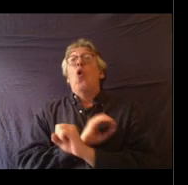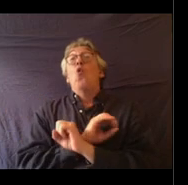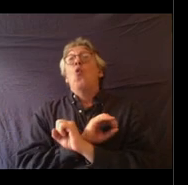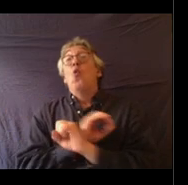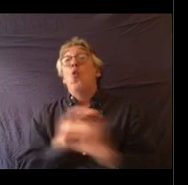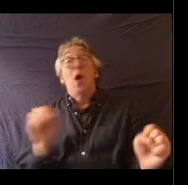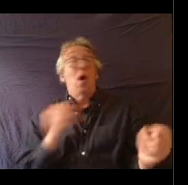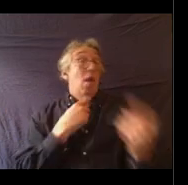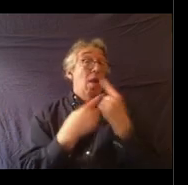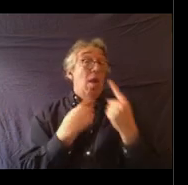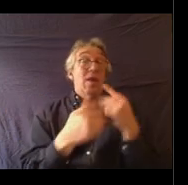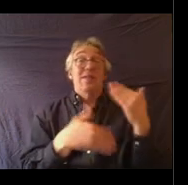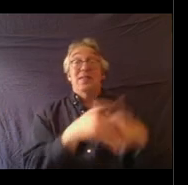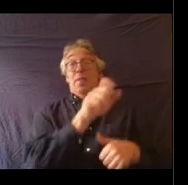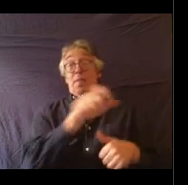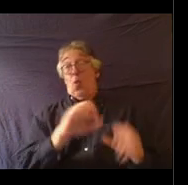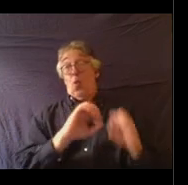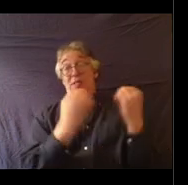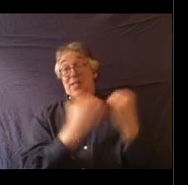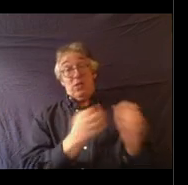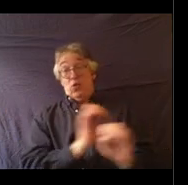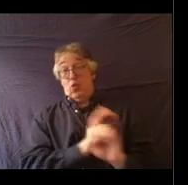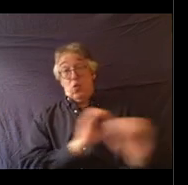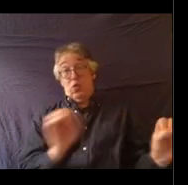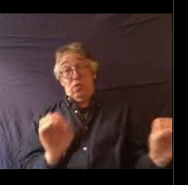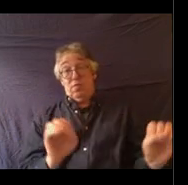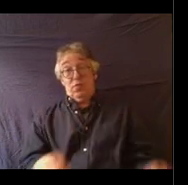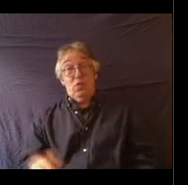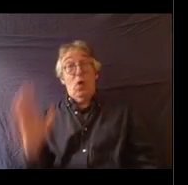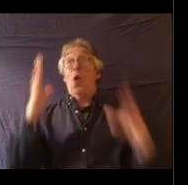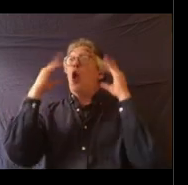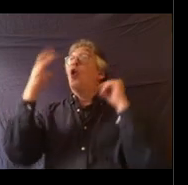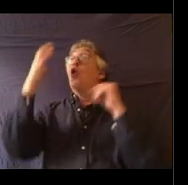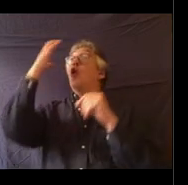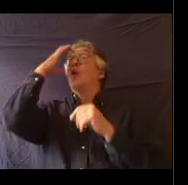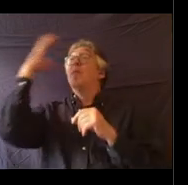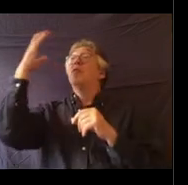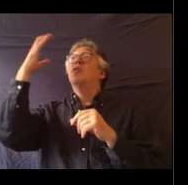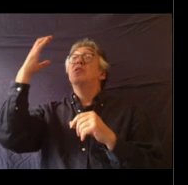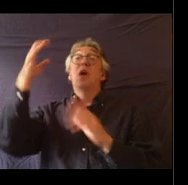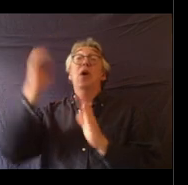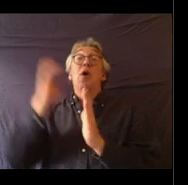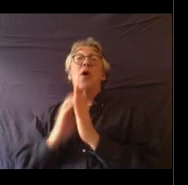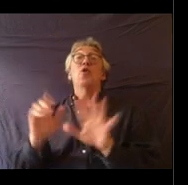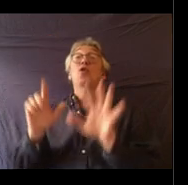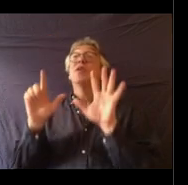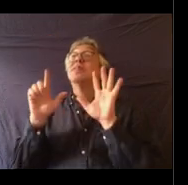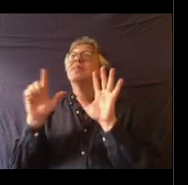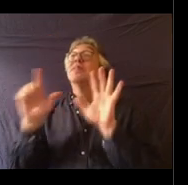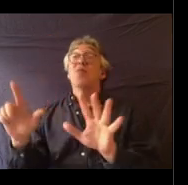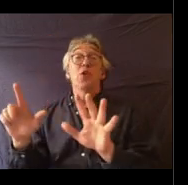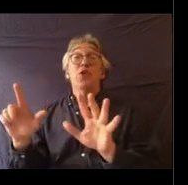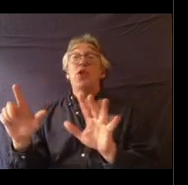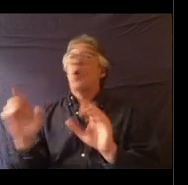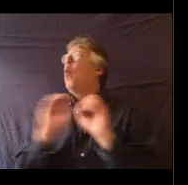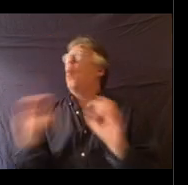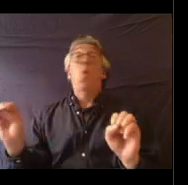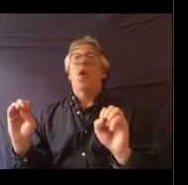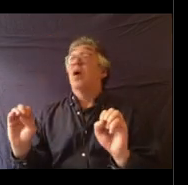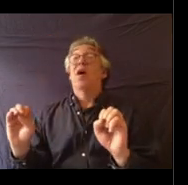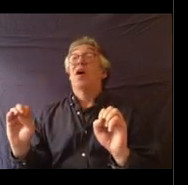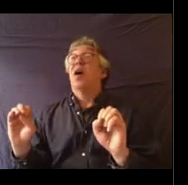persons organizations. So when the Dutch government will not transpose Article 7 about accessibility, what can we do on